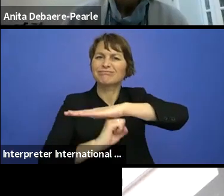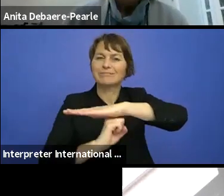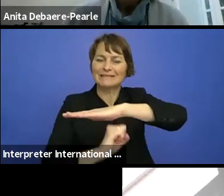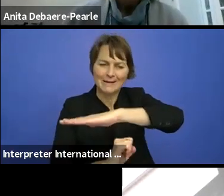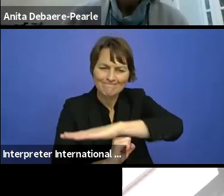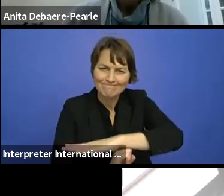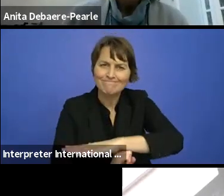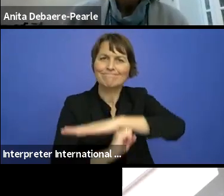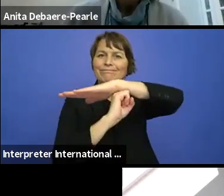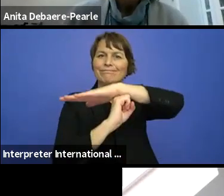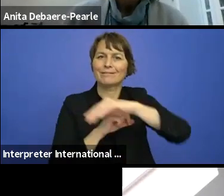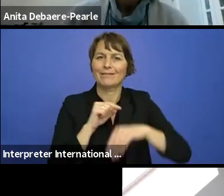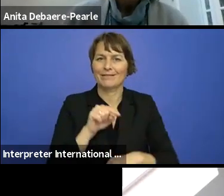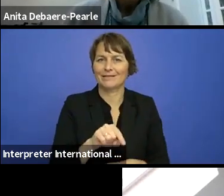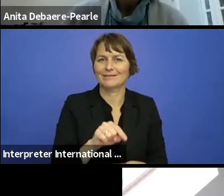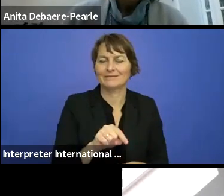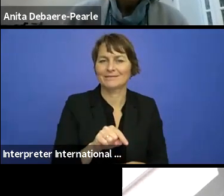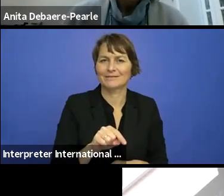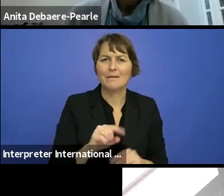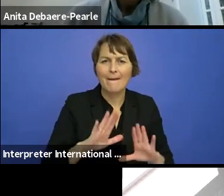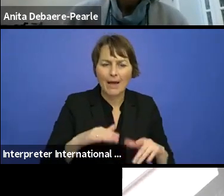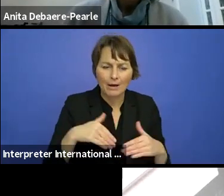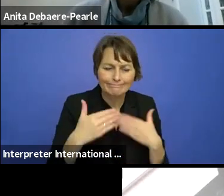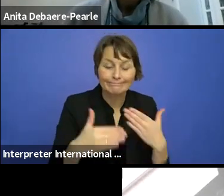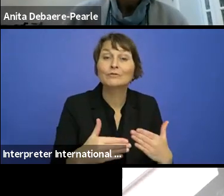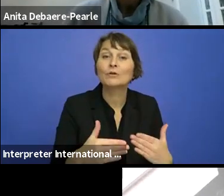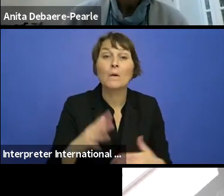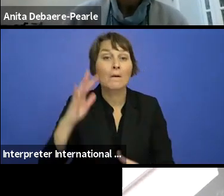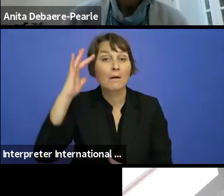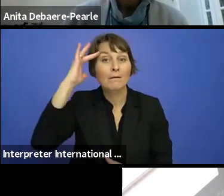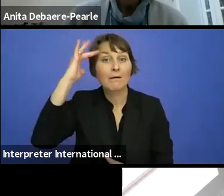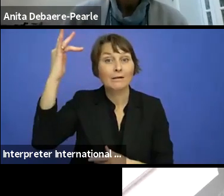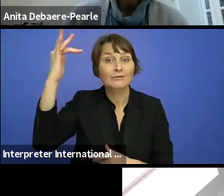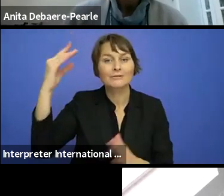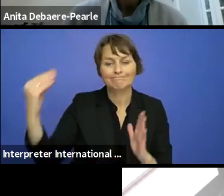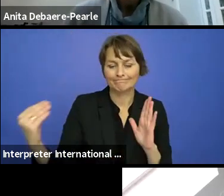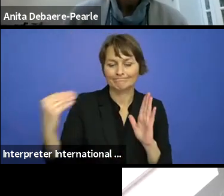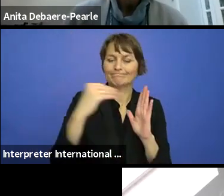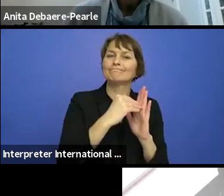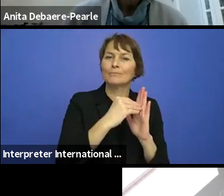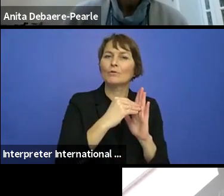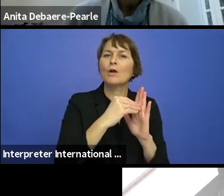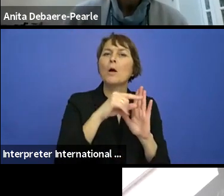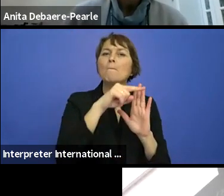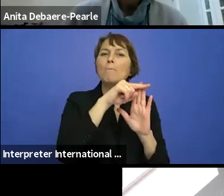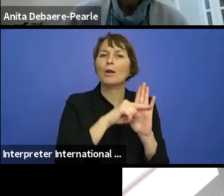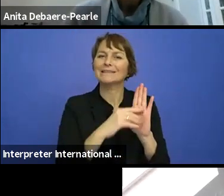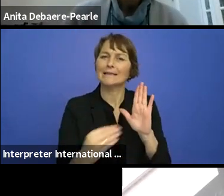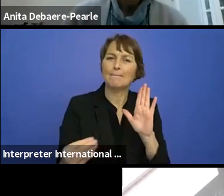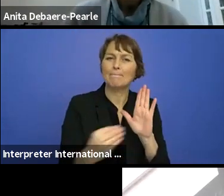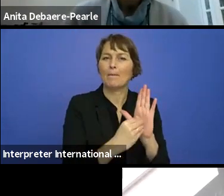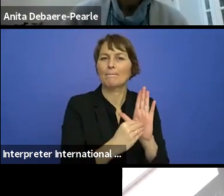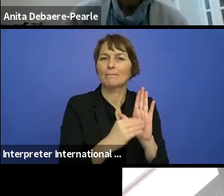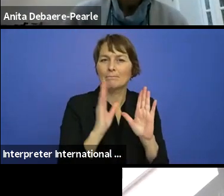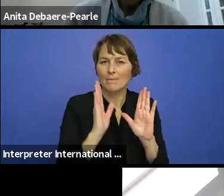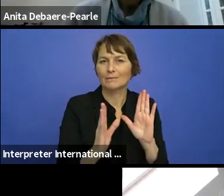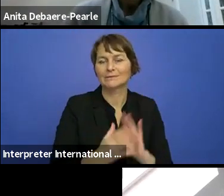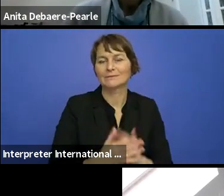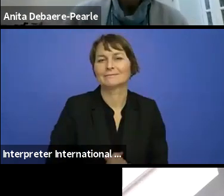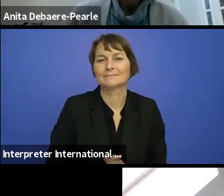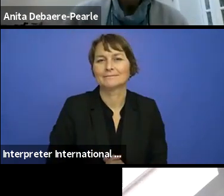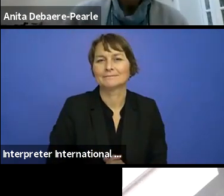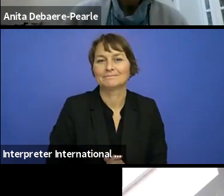culture, for culture to be in the heart of the policies. As you said, I work on